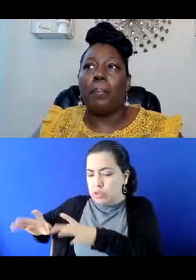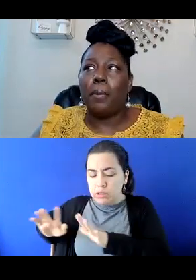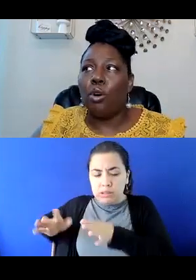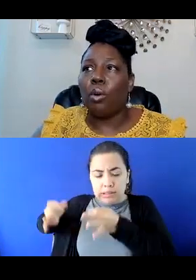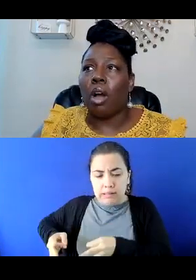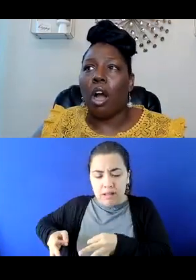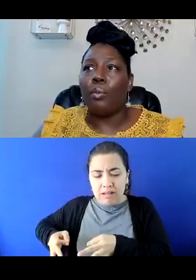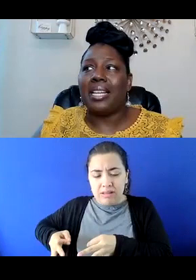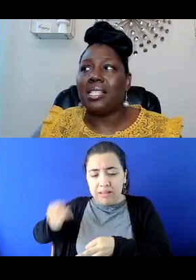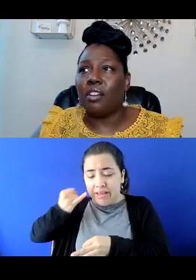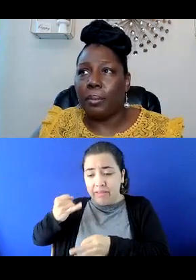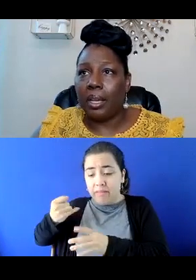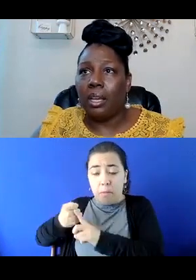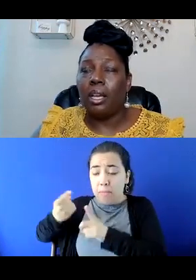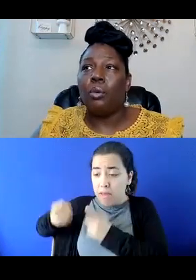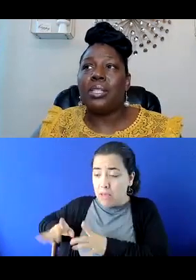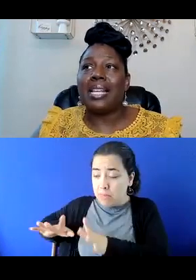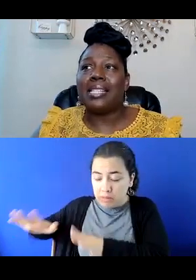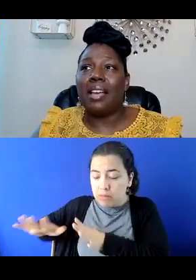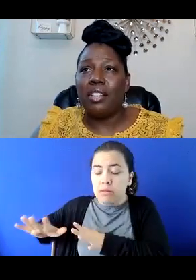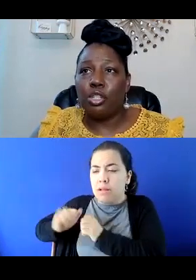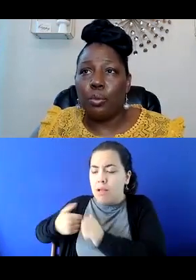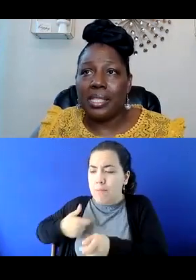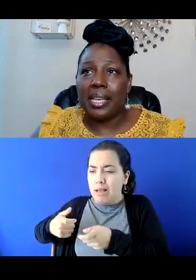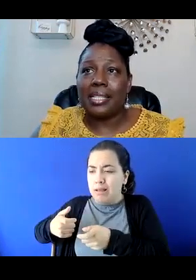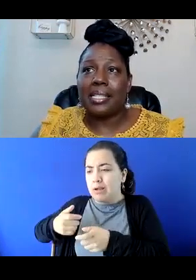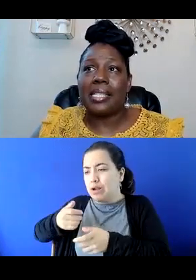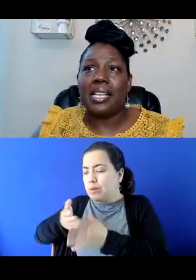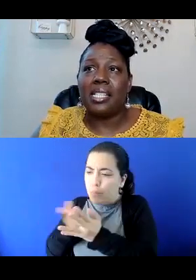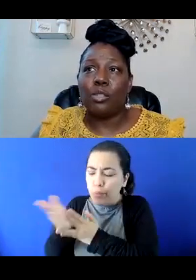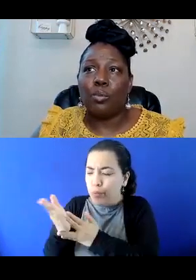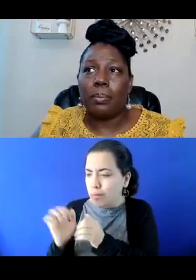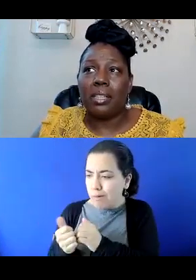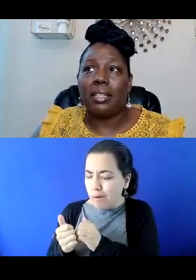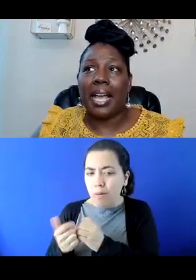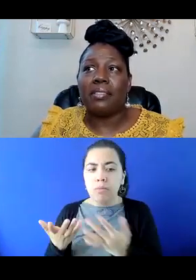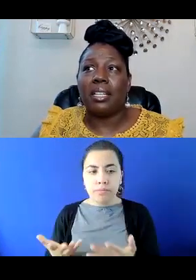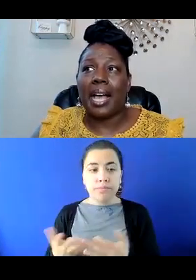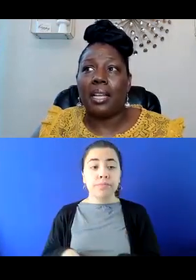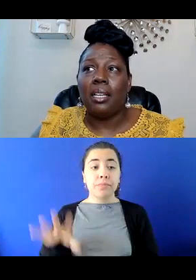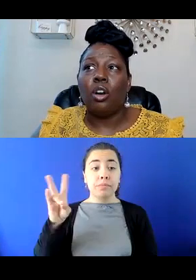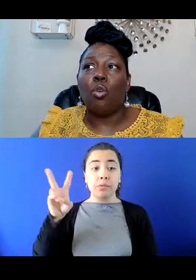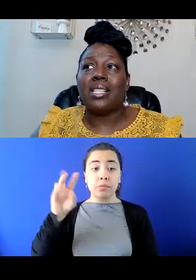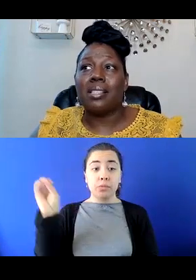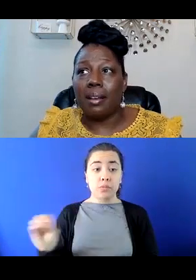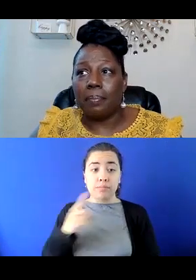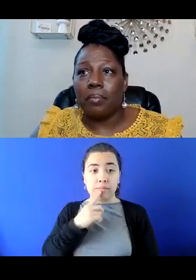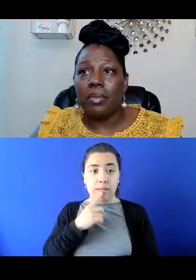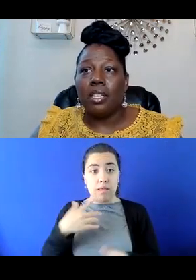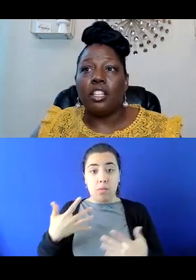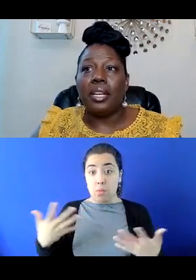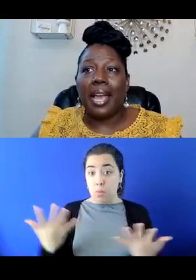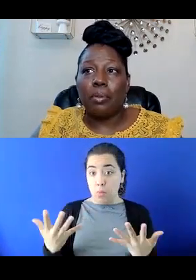So people who were already suffering was at 72% says it's disrupted their lives a lot or